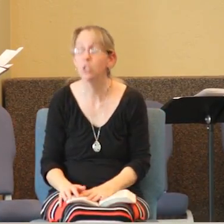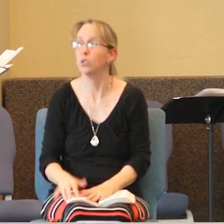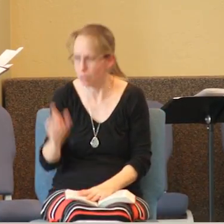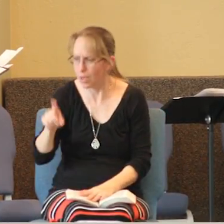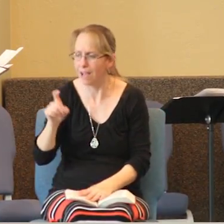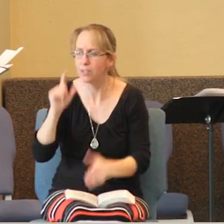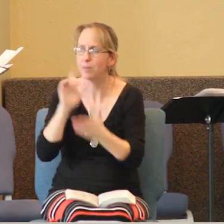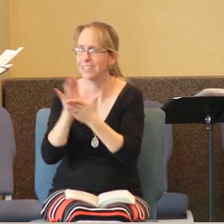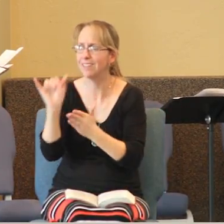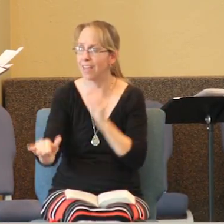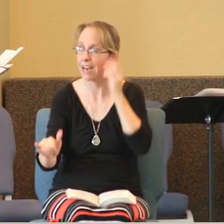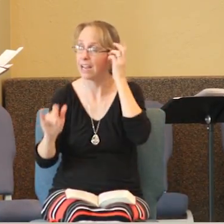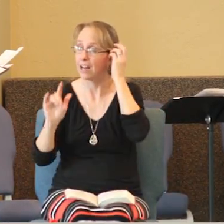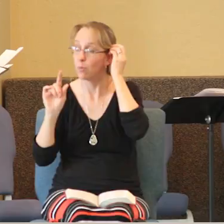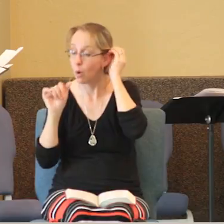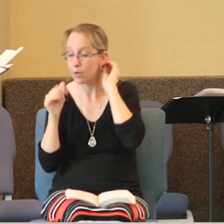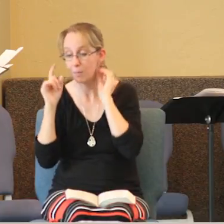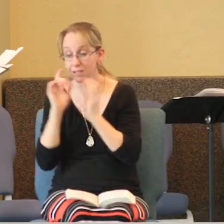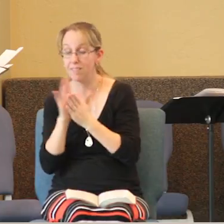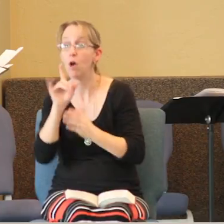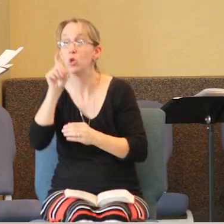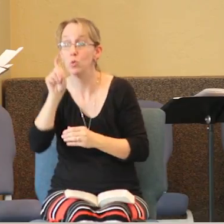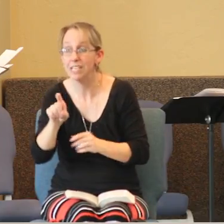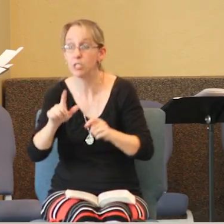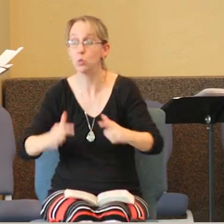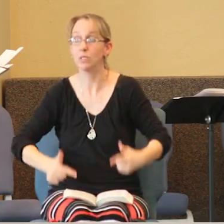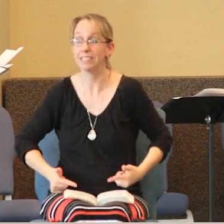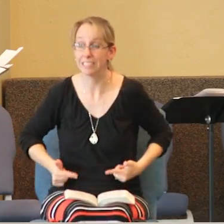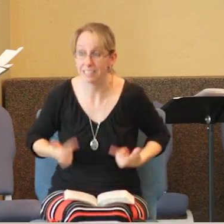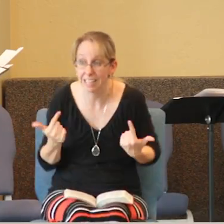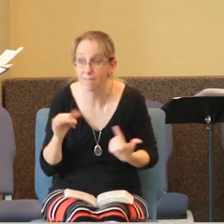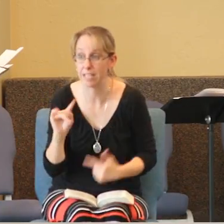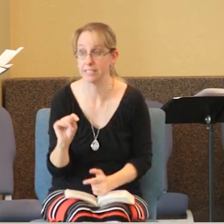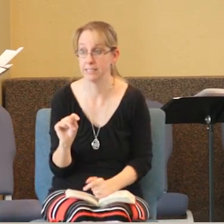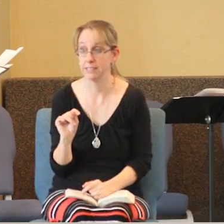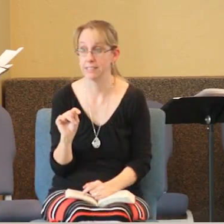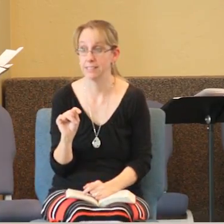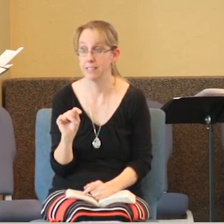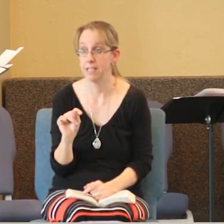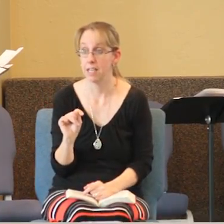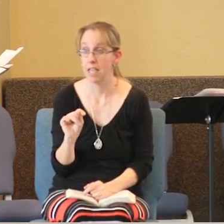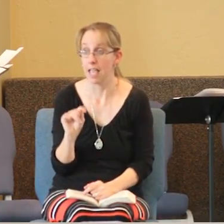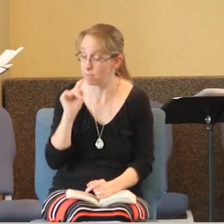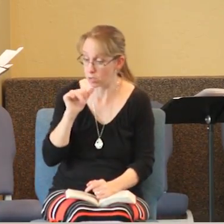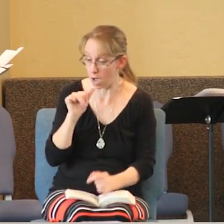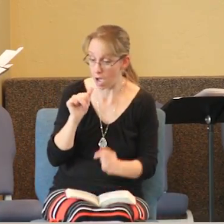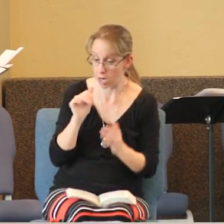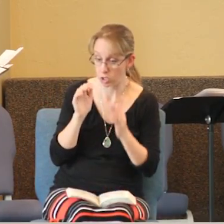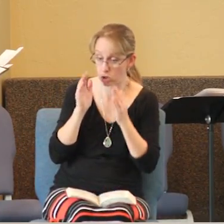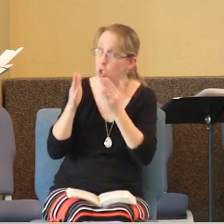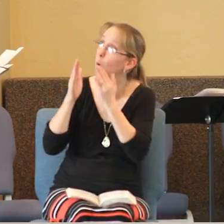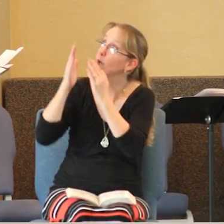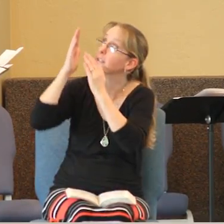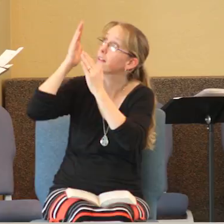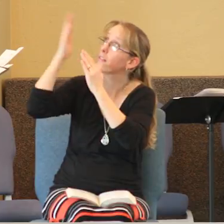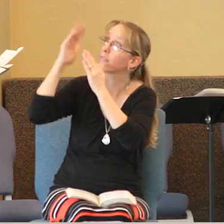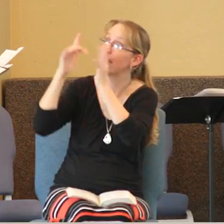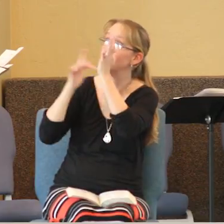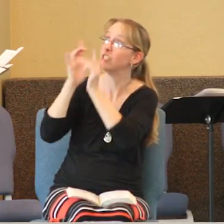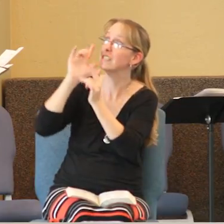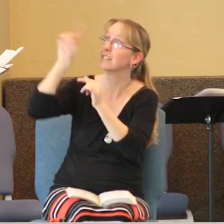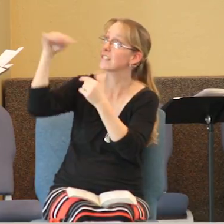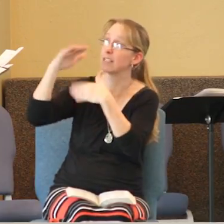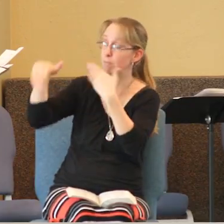that. We've got to not only believe that, we've got to live that. Because if we're not living in such a way that points to Jesus as being our all in all,